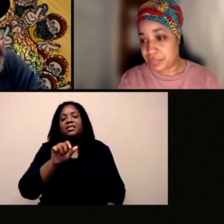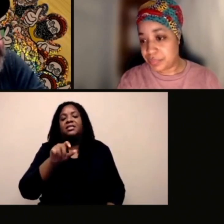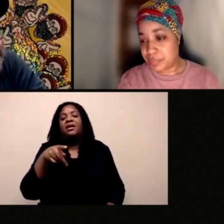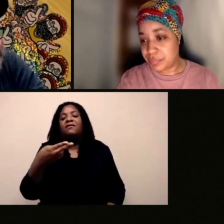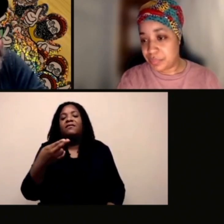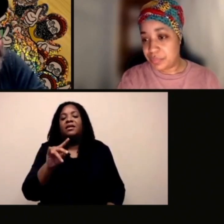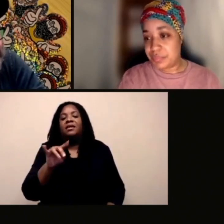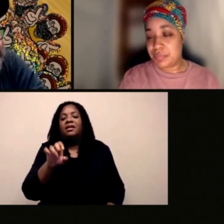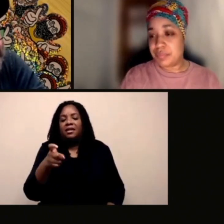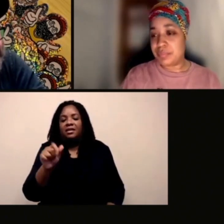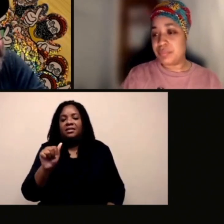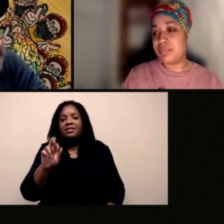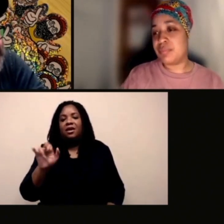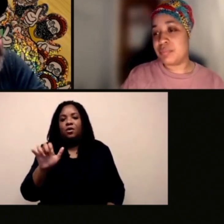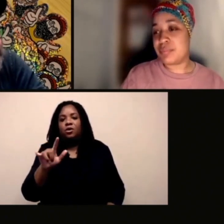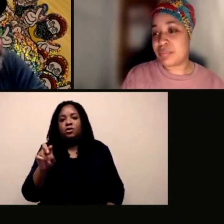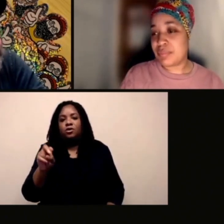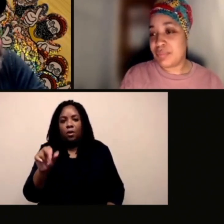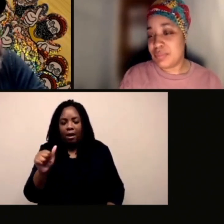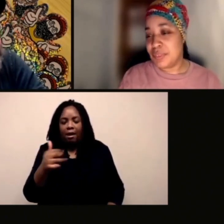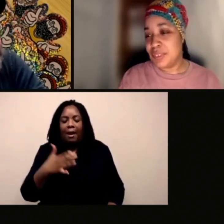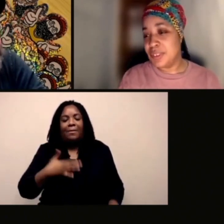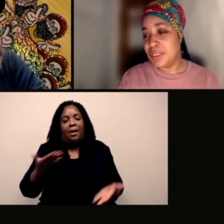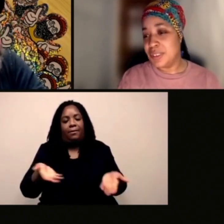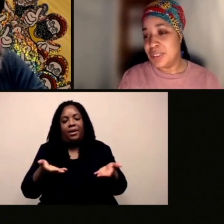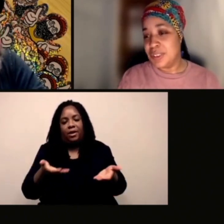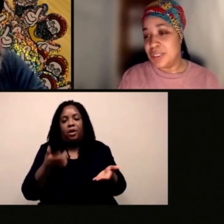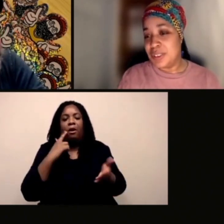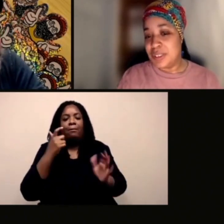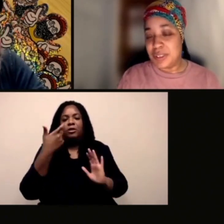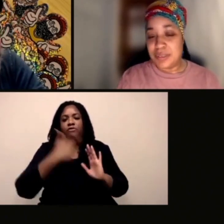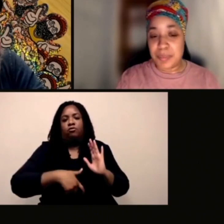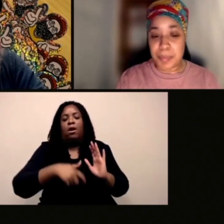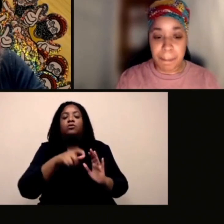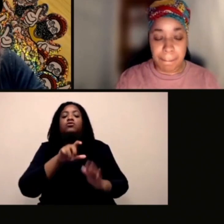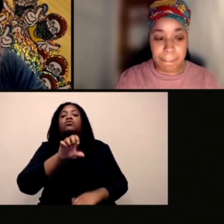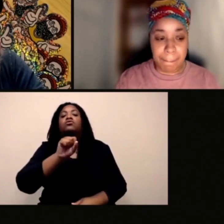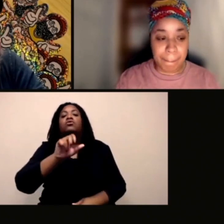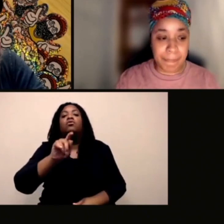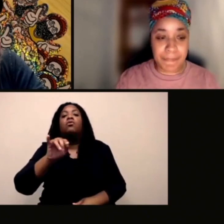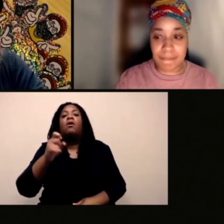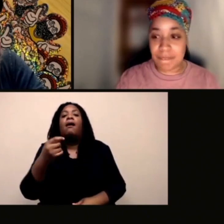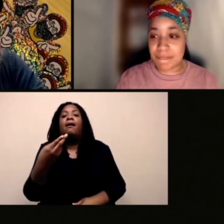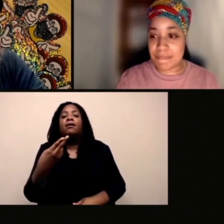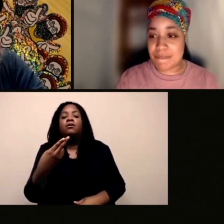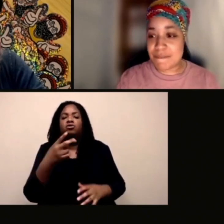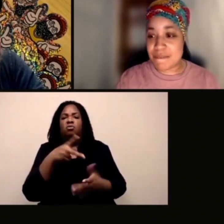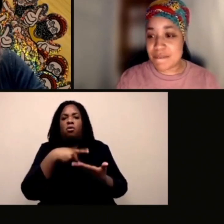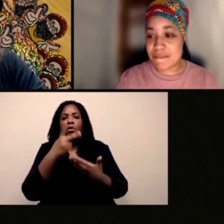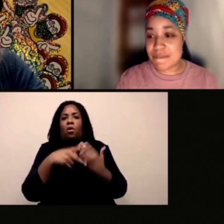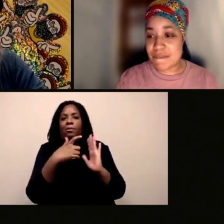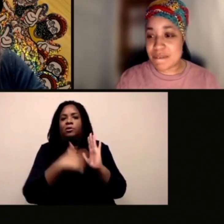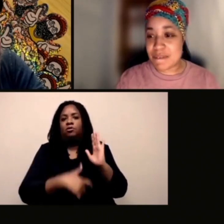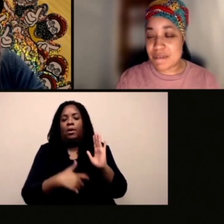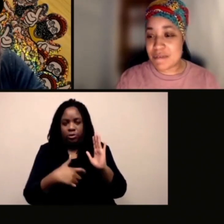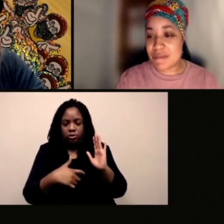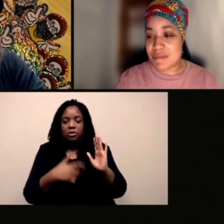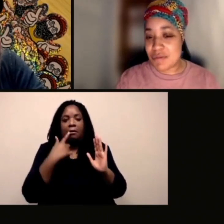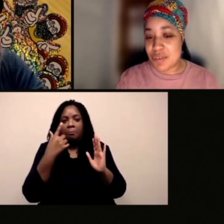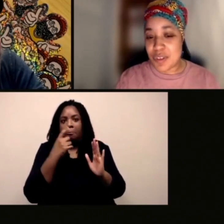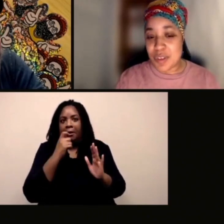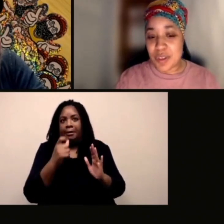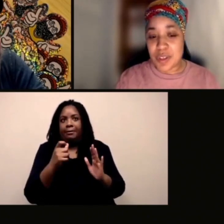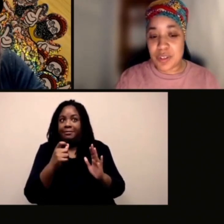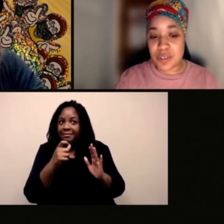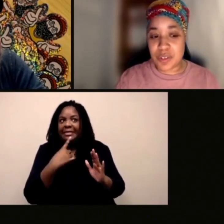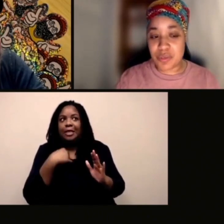And I'm happy to be here. I've done Scratch for so many years. I don't want to date myself, Shaina. So I'm going to stop